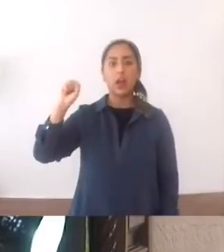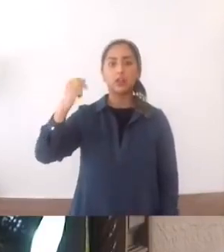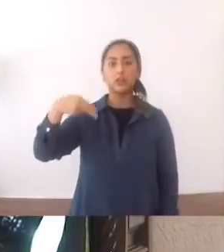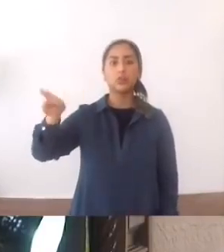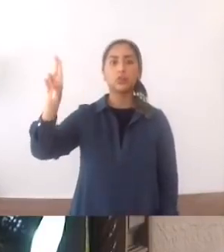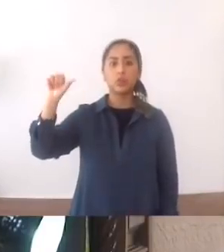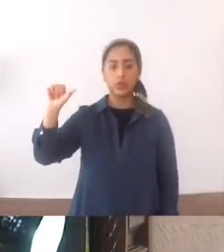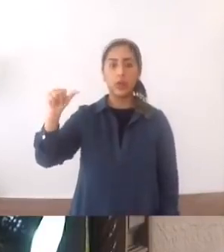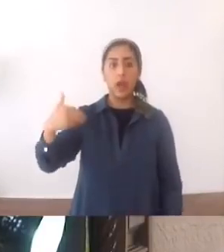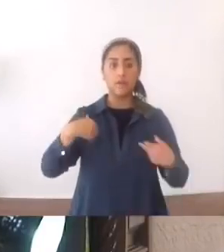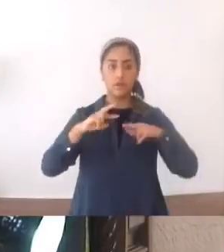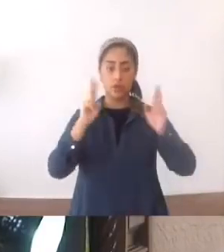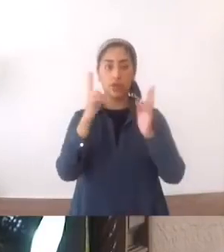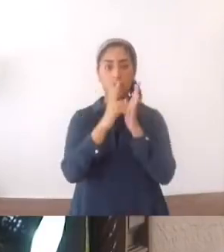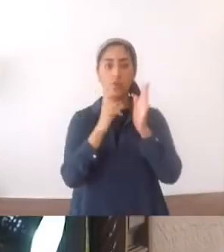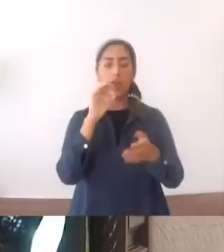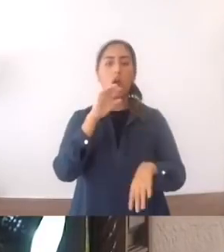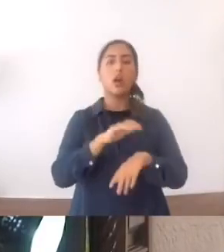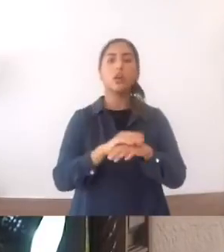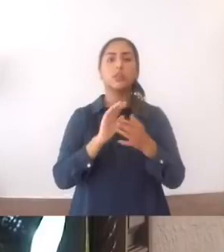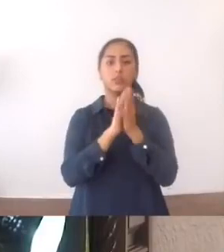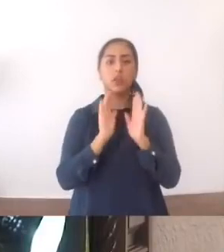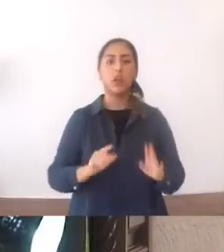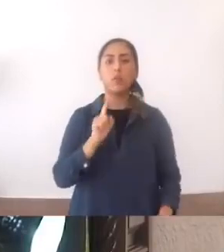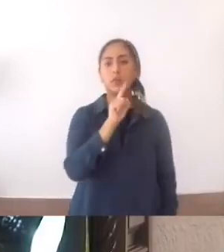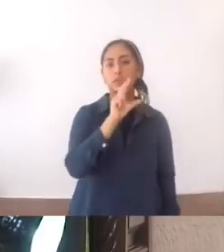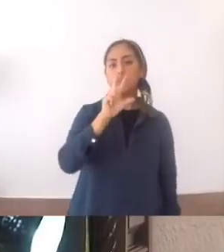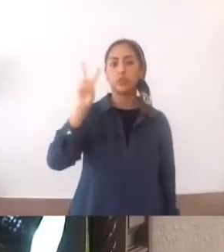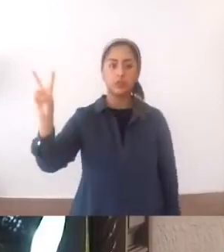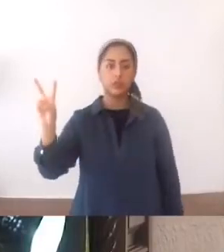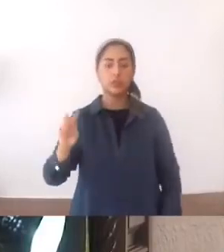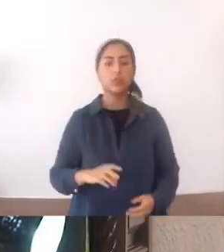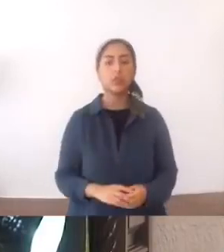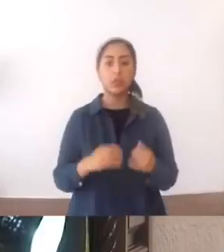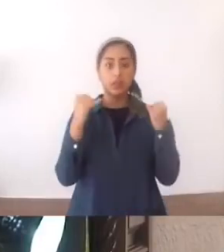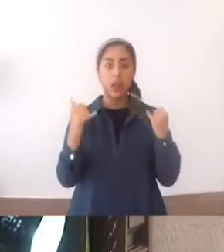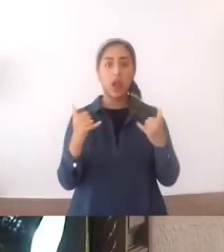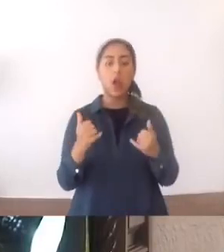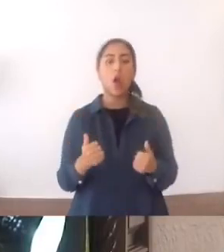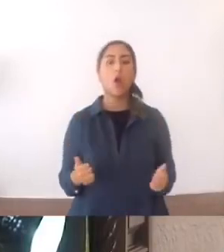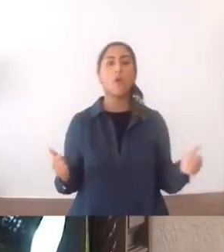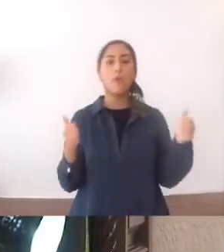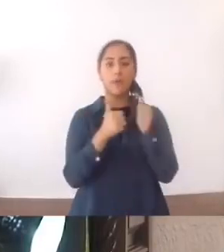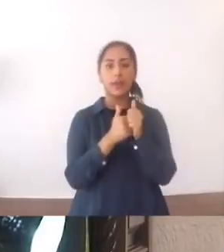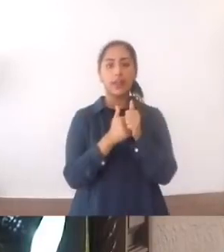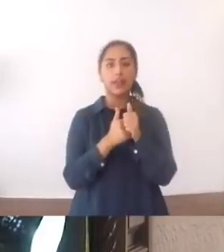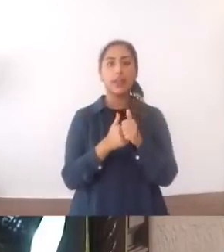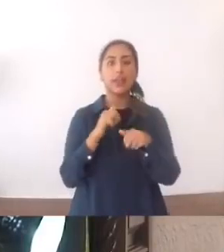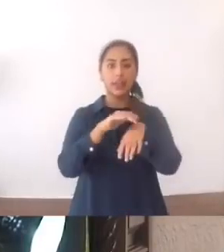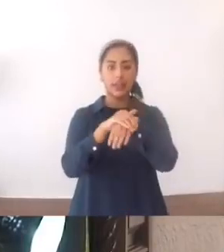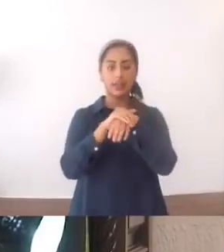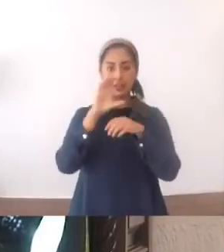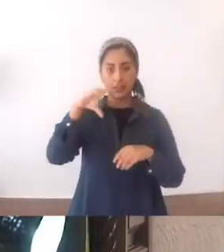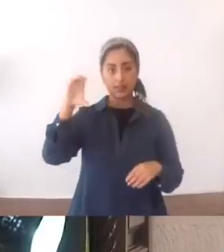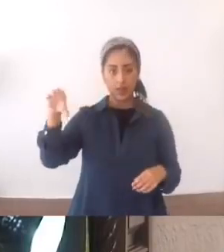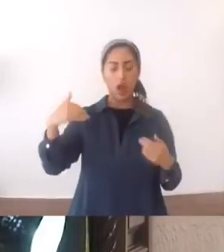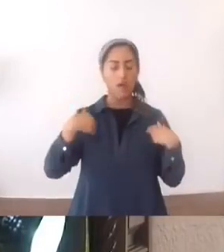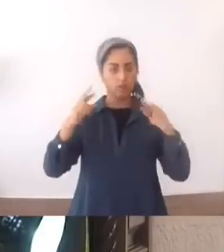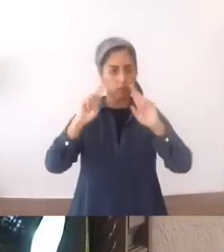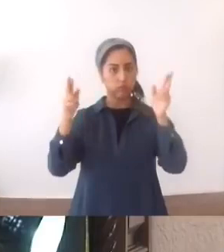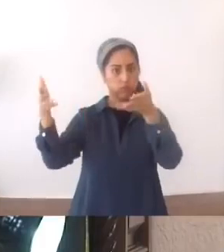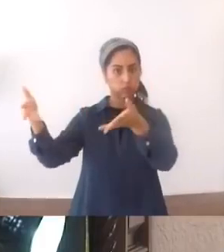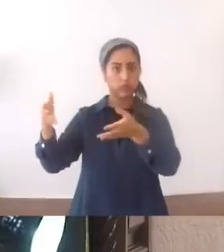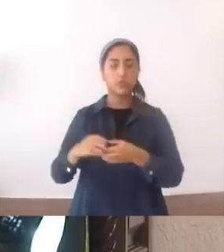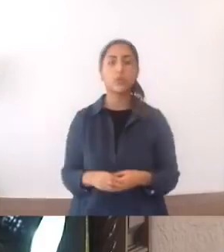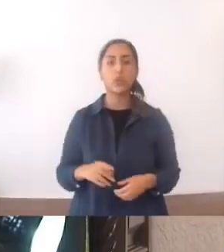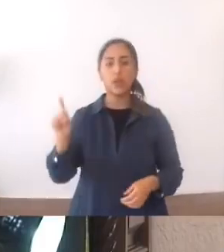hay un video en el canal de YouTube Shalom 132, There's already a video about it in the YouTube channel, Shalom ahora con 132. con subtítulos en inglés,